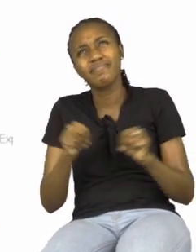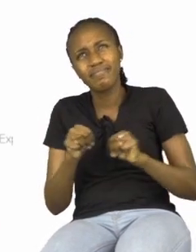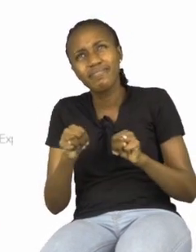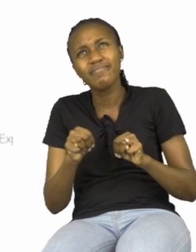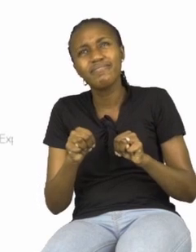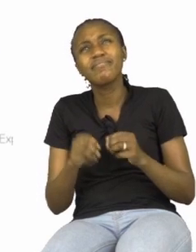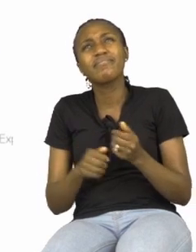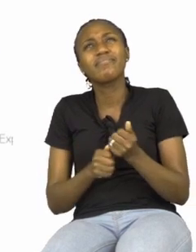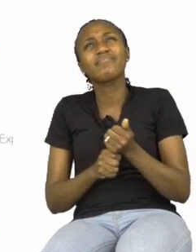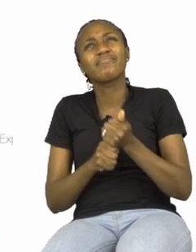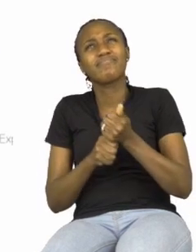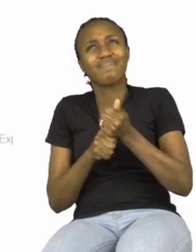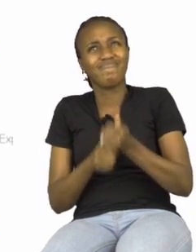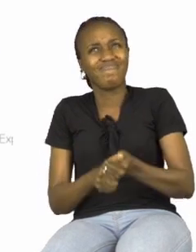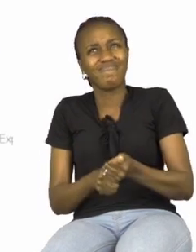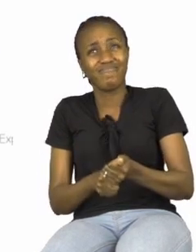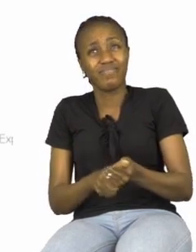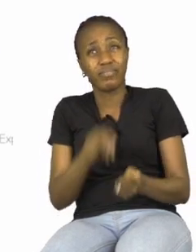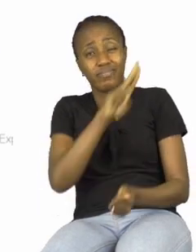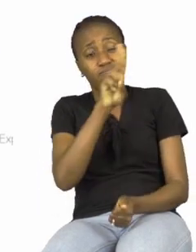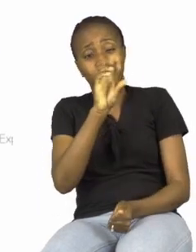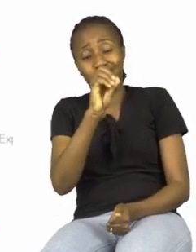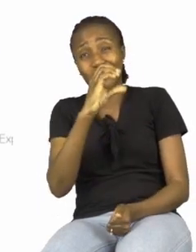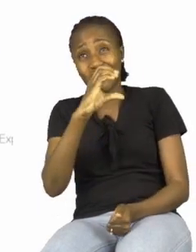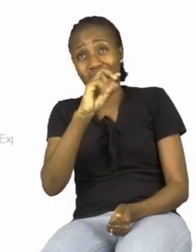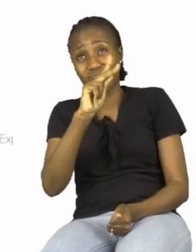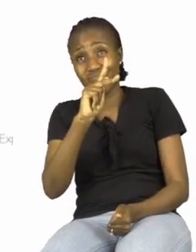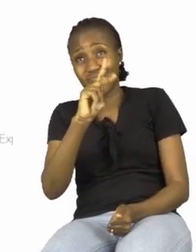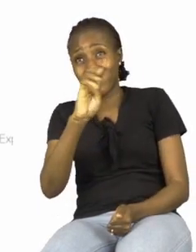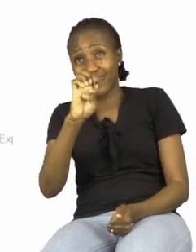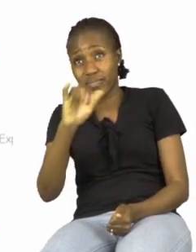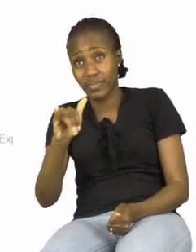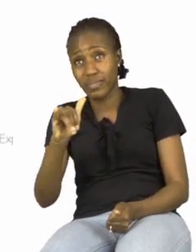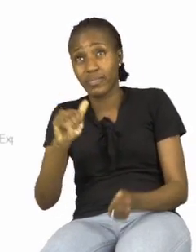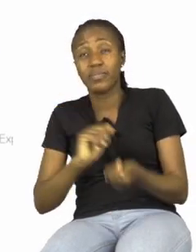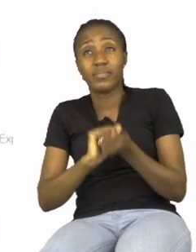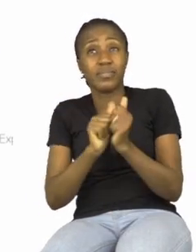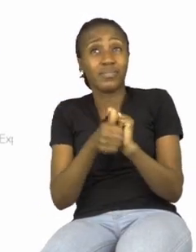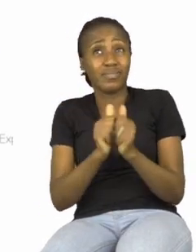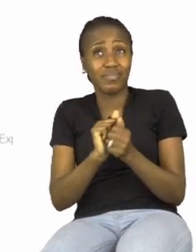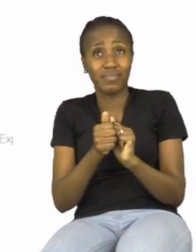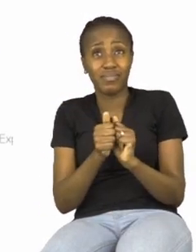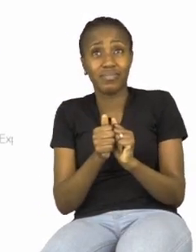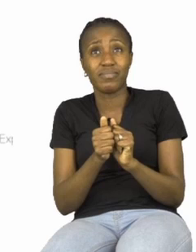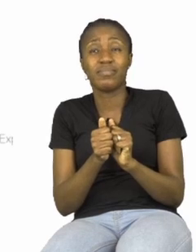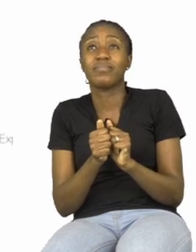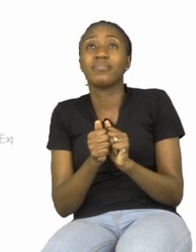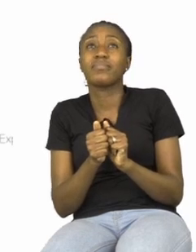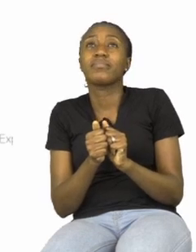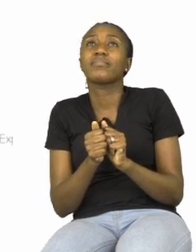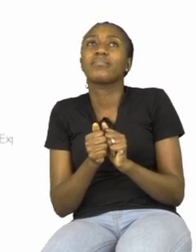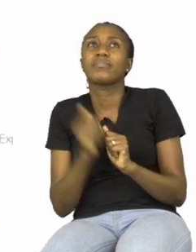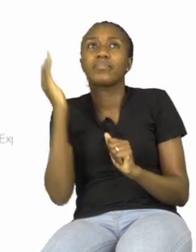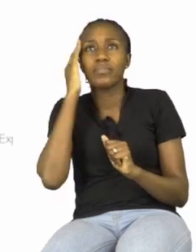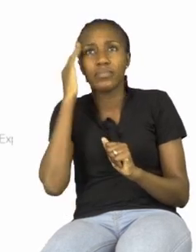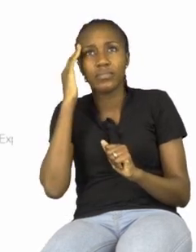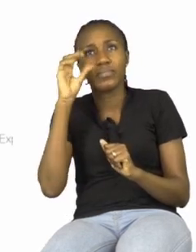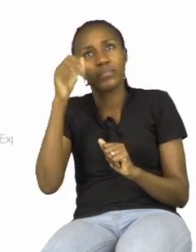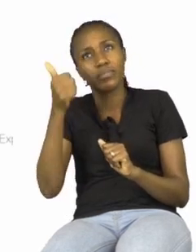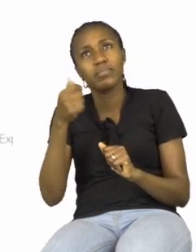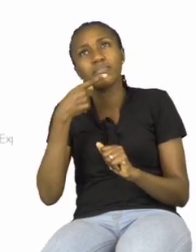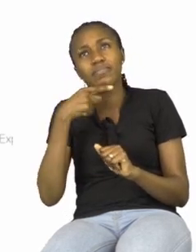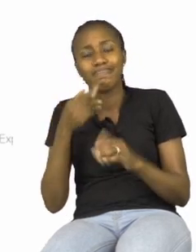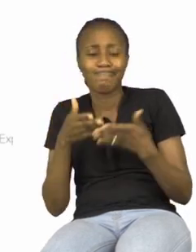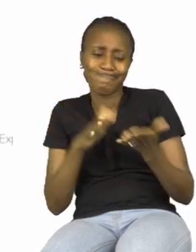in the management of the Hockey Union? I'm sure we know, may his soul rest in peace, Mr. Marknell passed away due